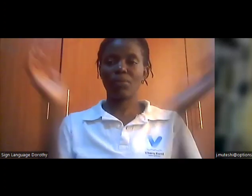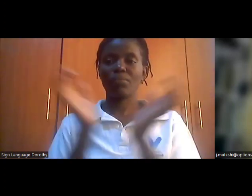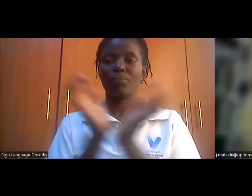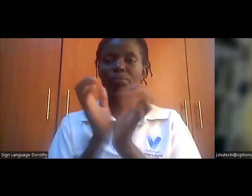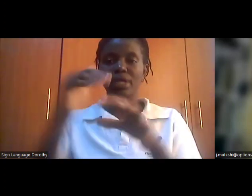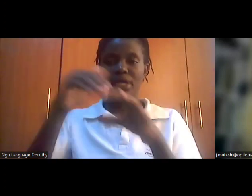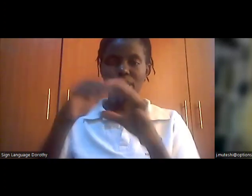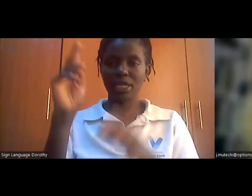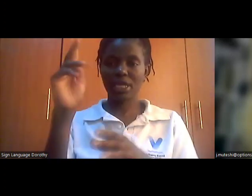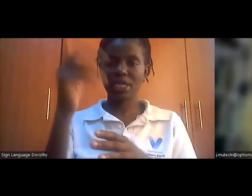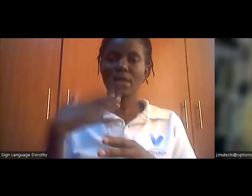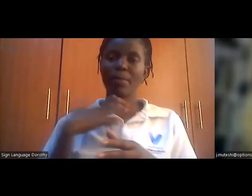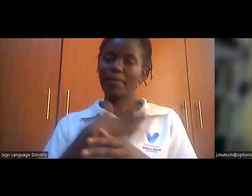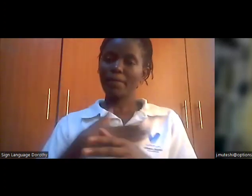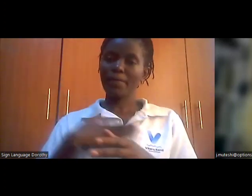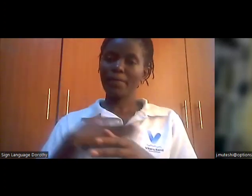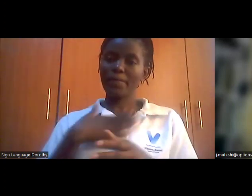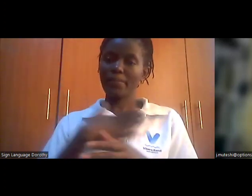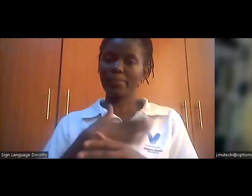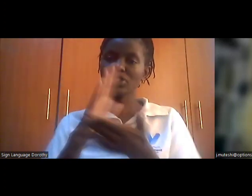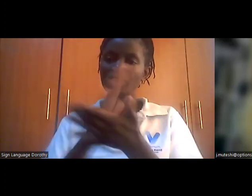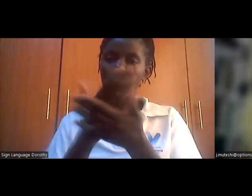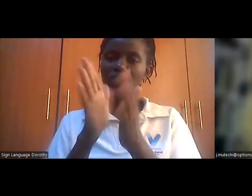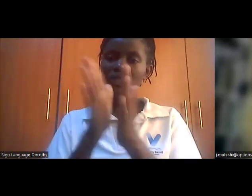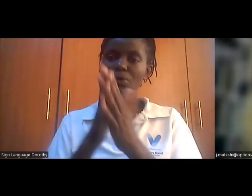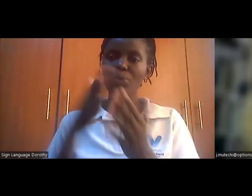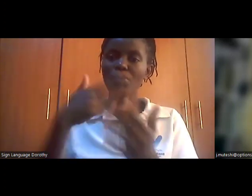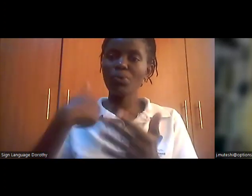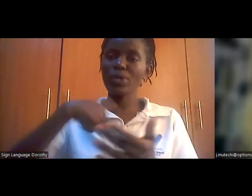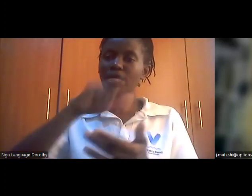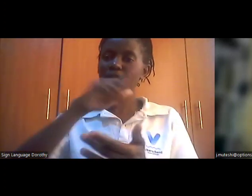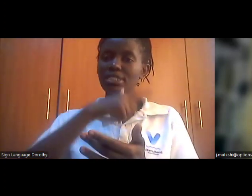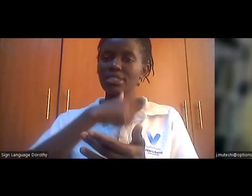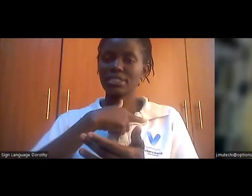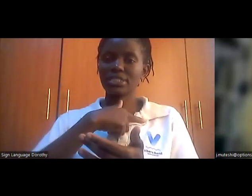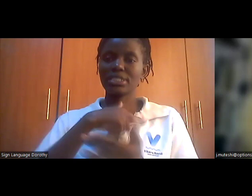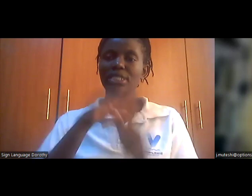share with us key highlights from your recent research.